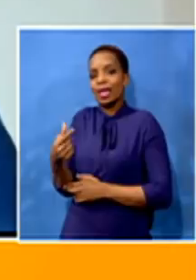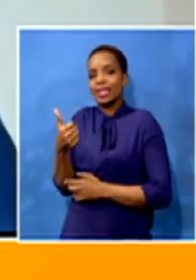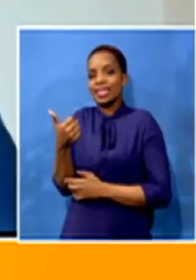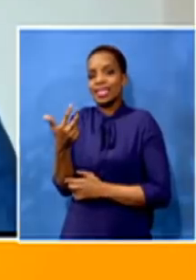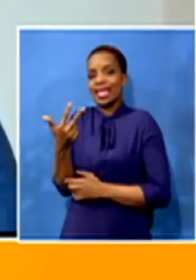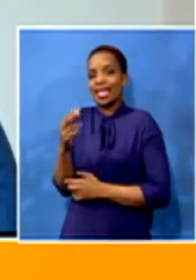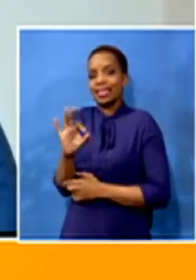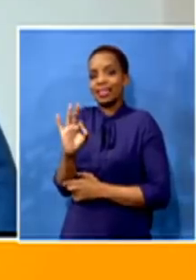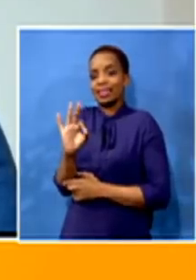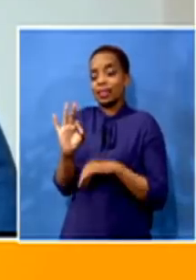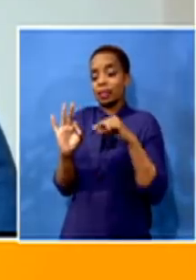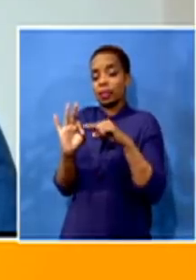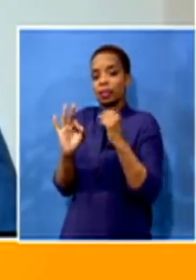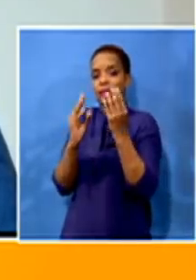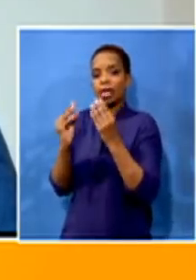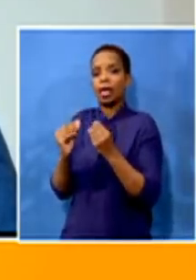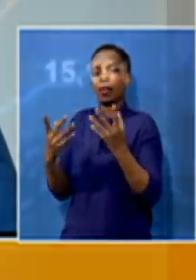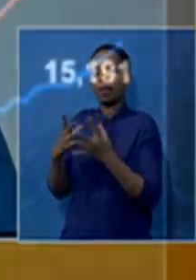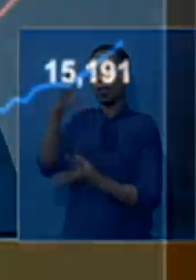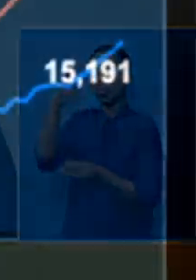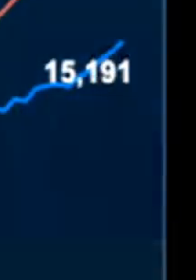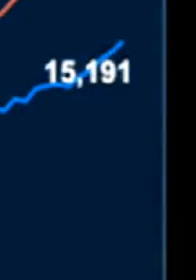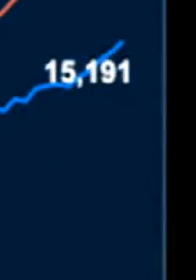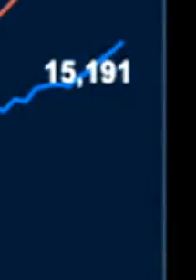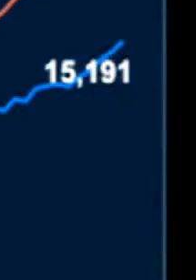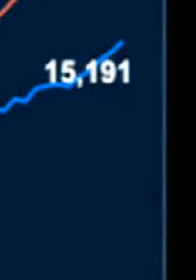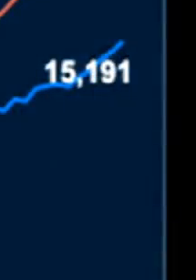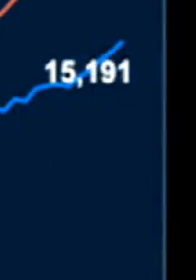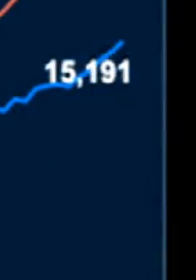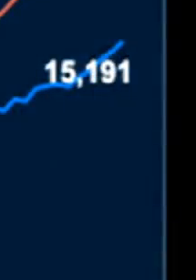32,683, the number of total cases, but in there we have